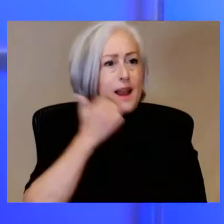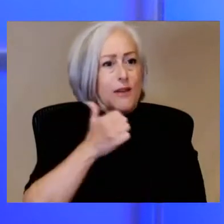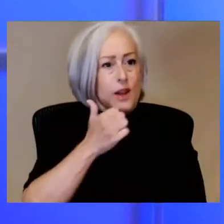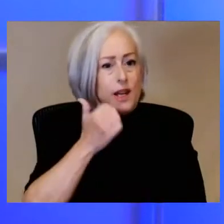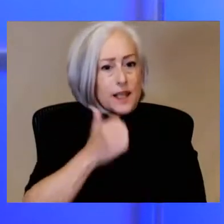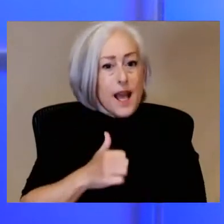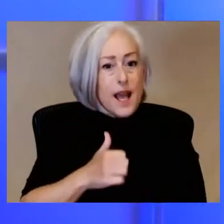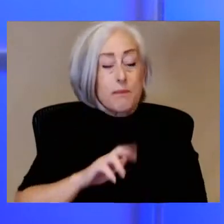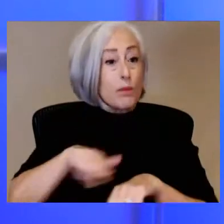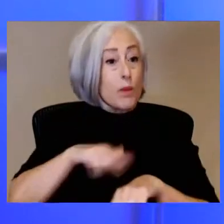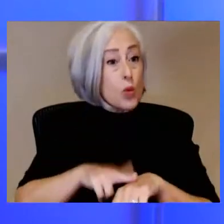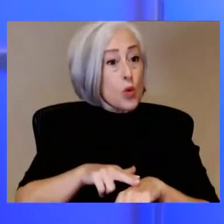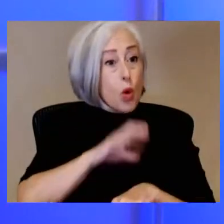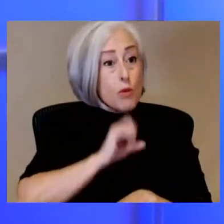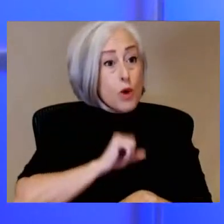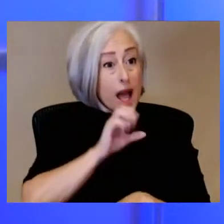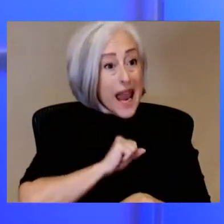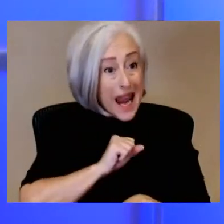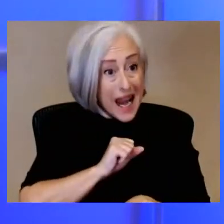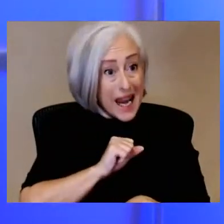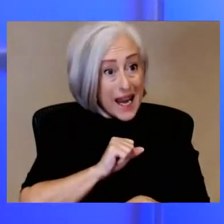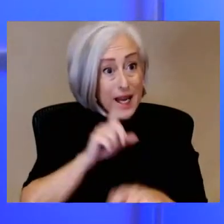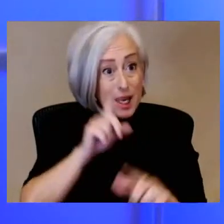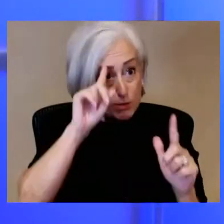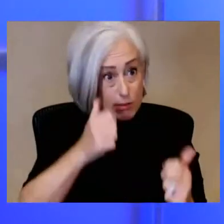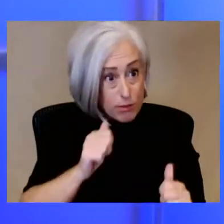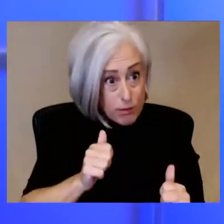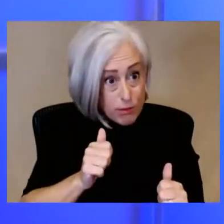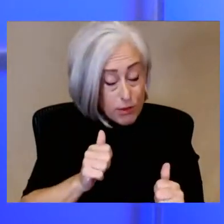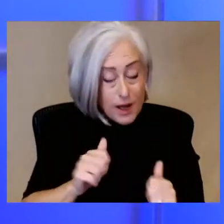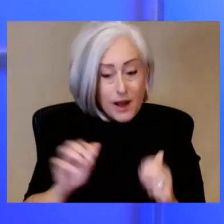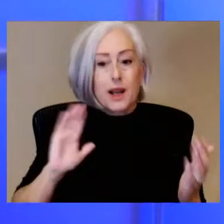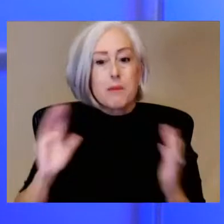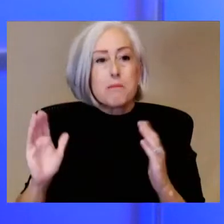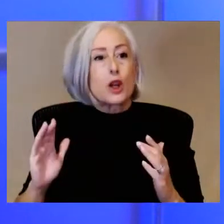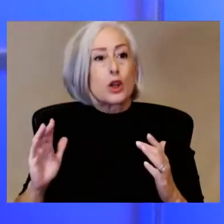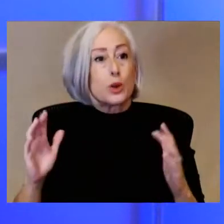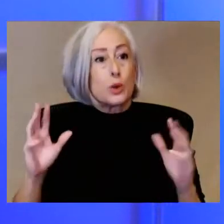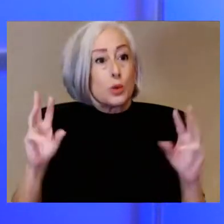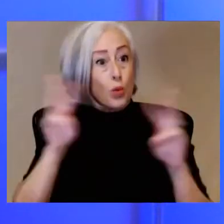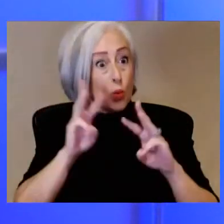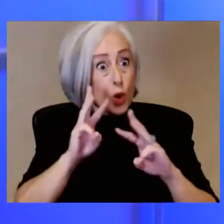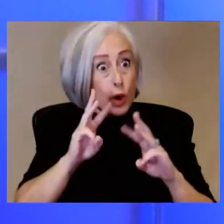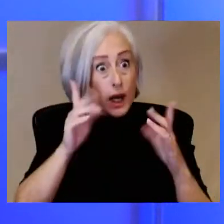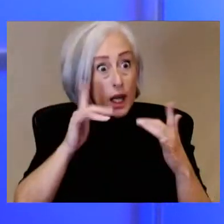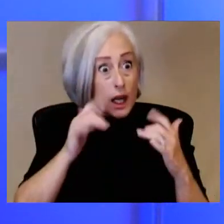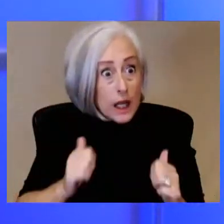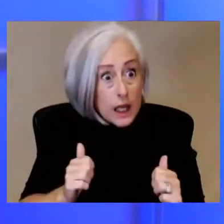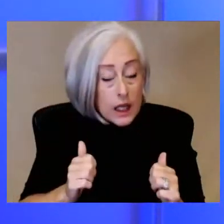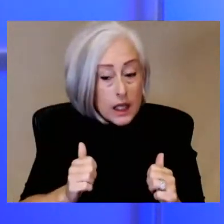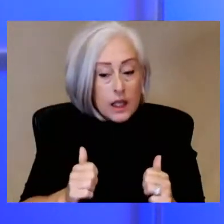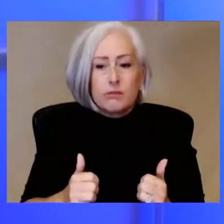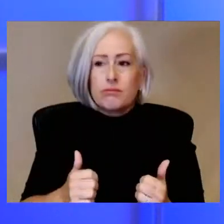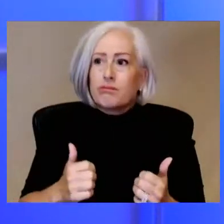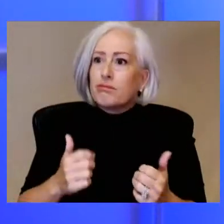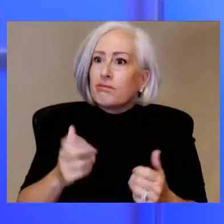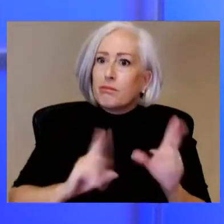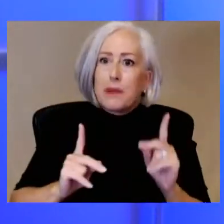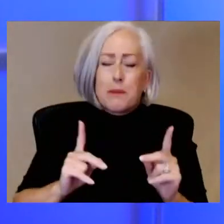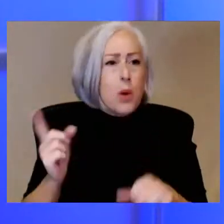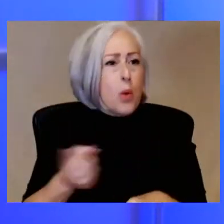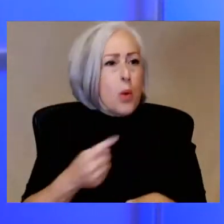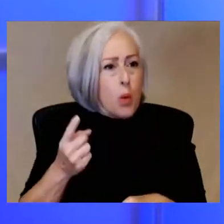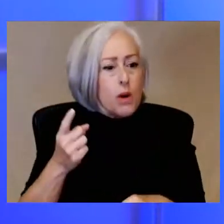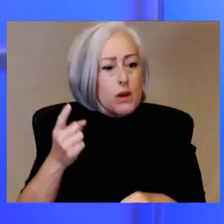and, when do we get worried? We all have memory problems. We all have memory lapses. We might misplace our car keys, our